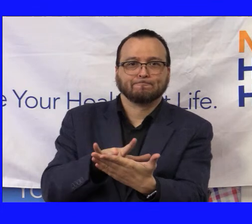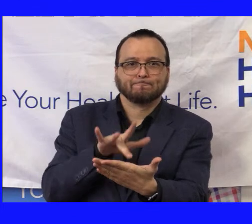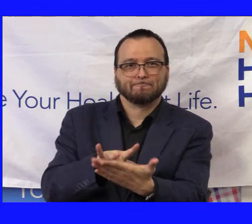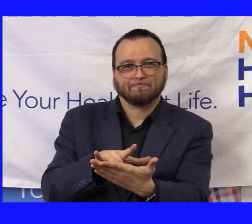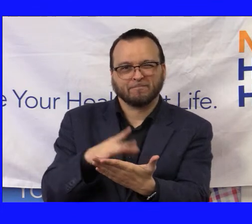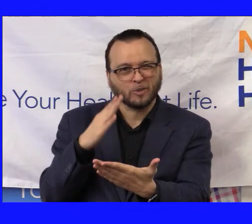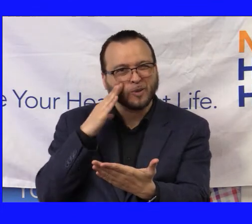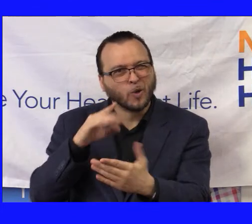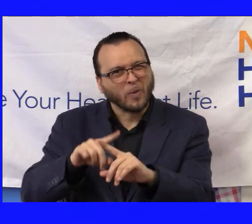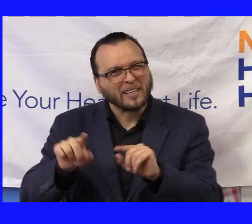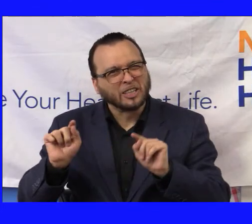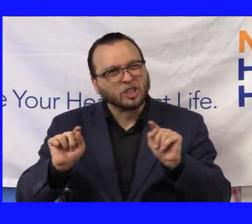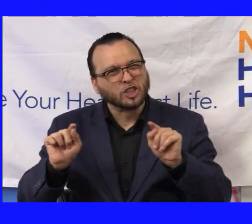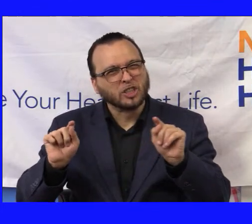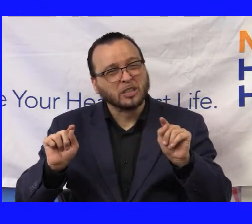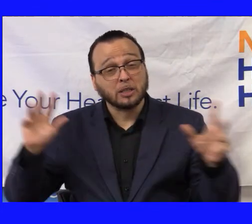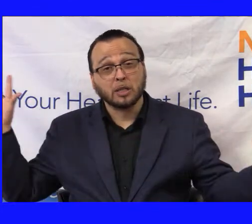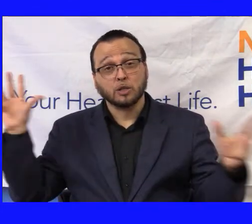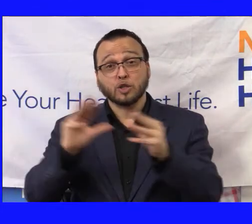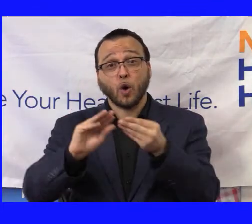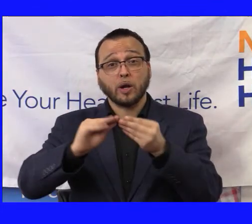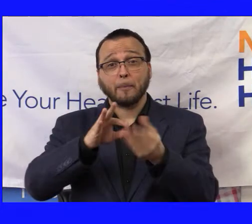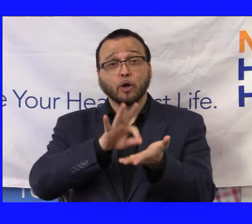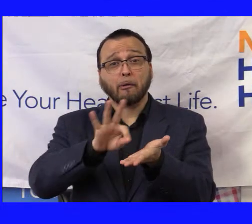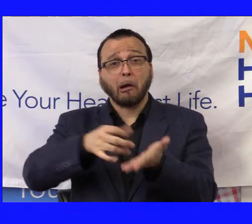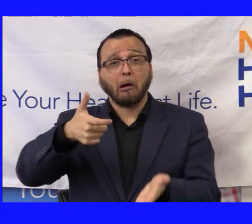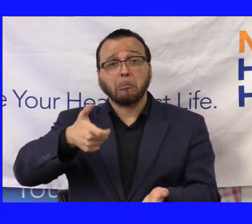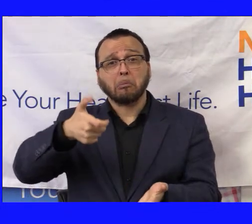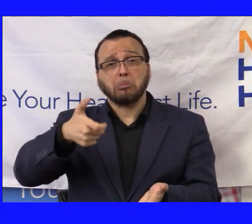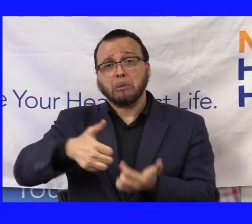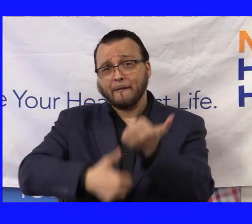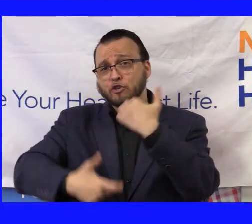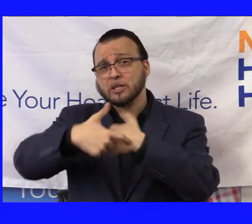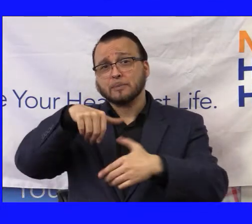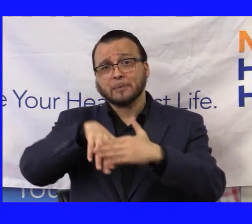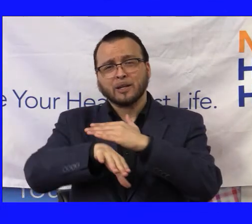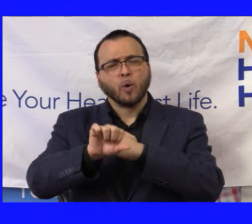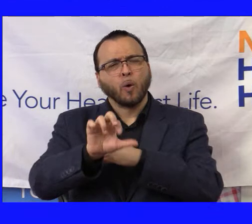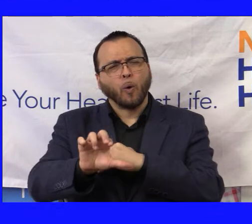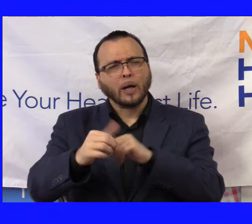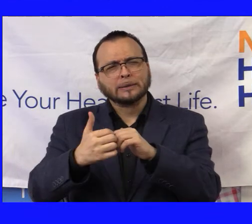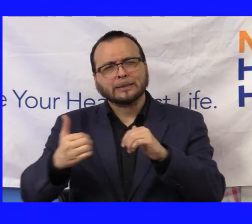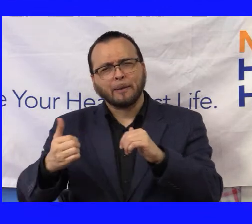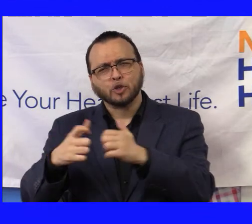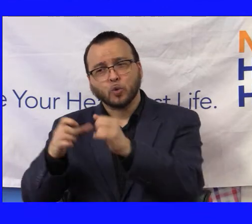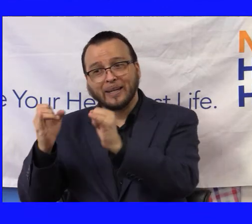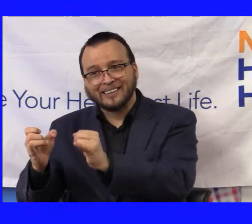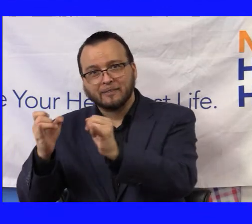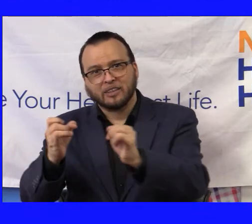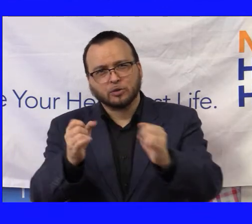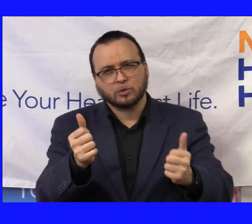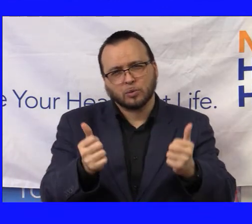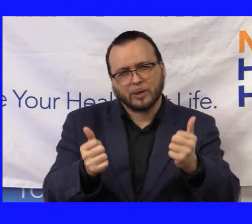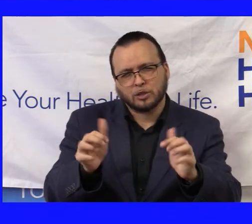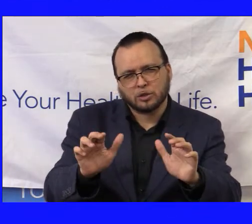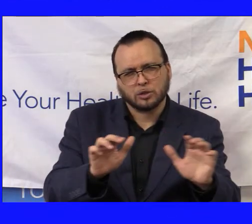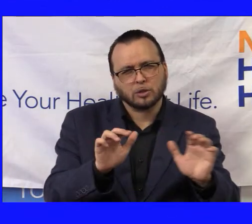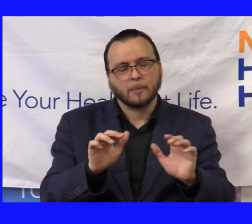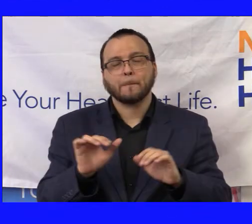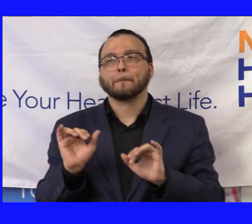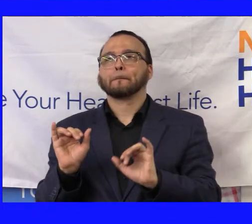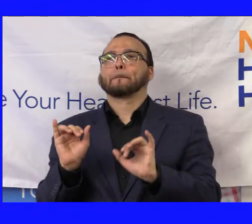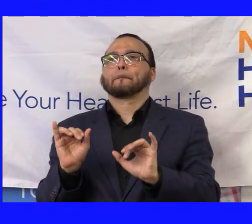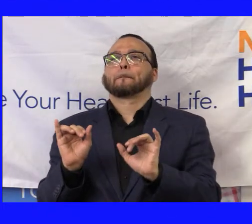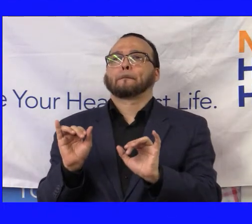mean? The distinction that I'm trying to. Yeah, so I think to your first question, just kind of looking like, okay, is this huge